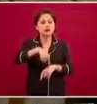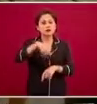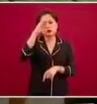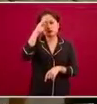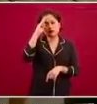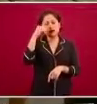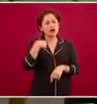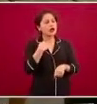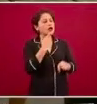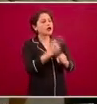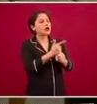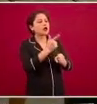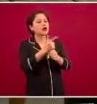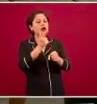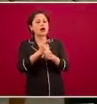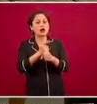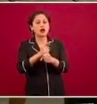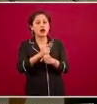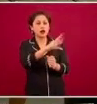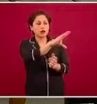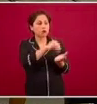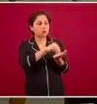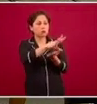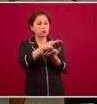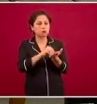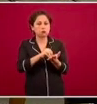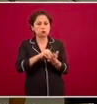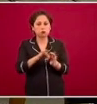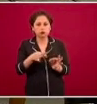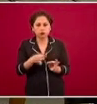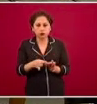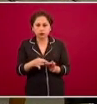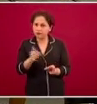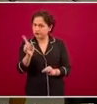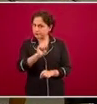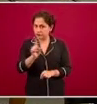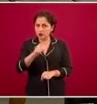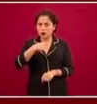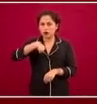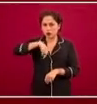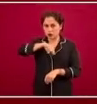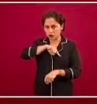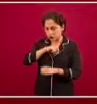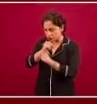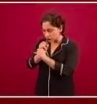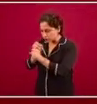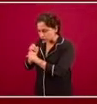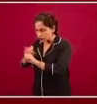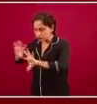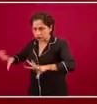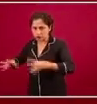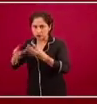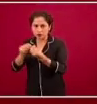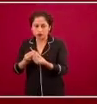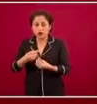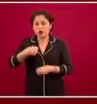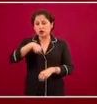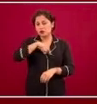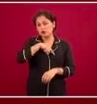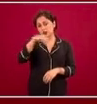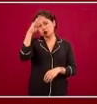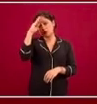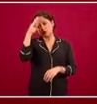epidemic for what it is, and not only what we see. We estimate 26,000 cases,